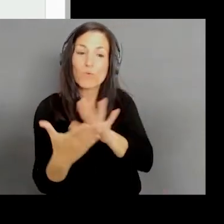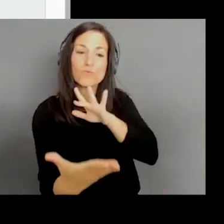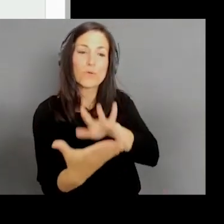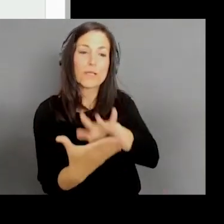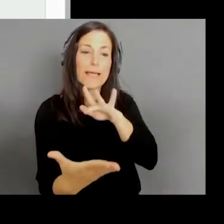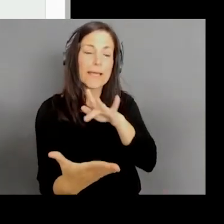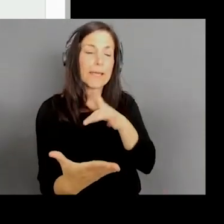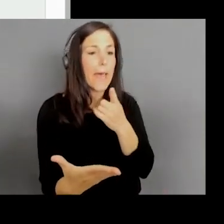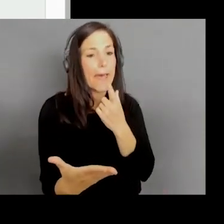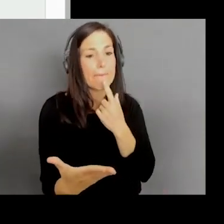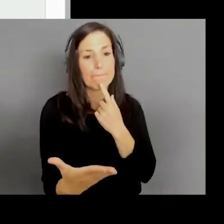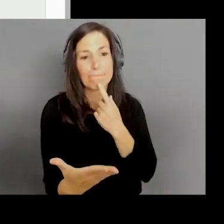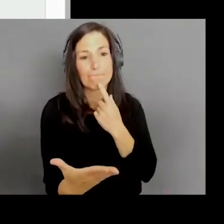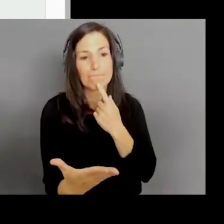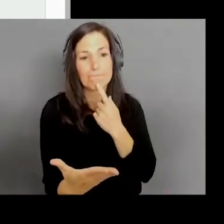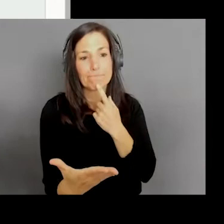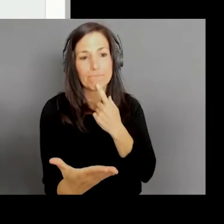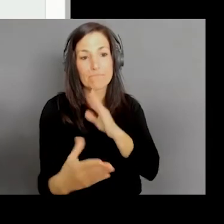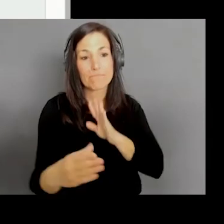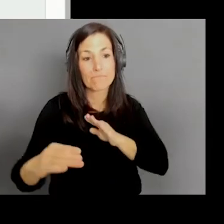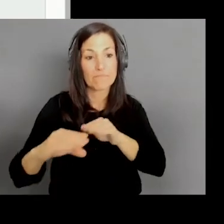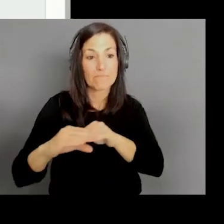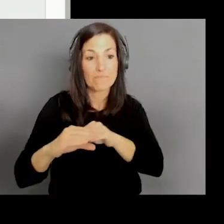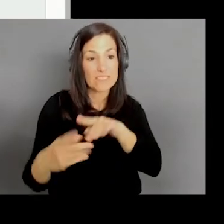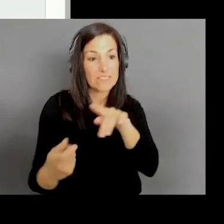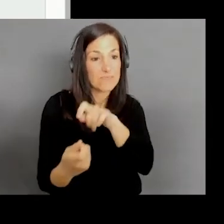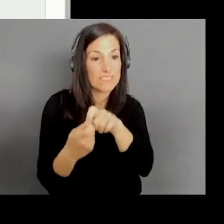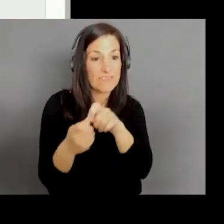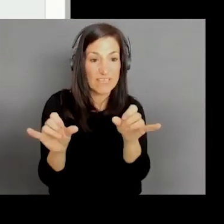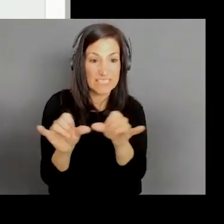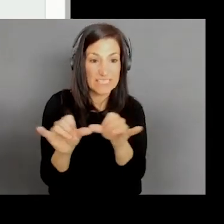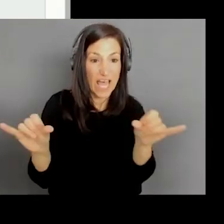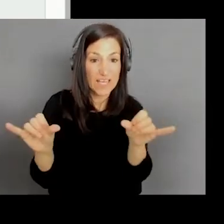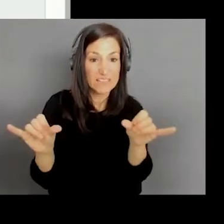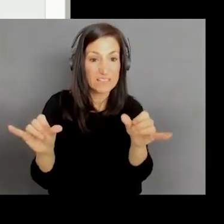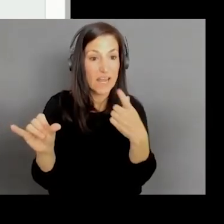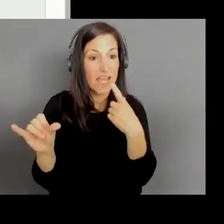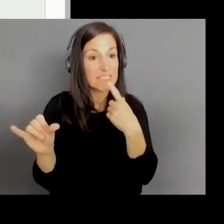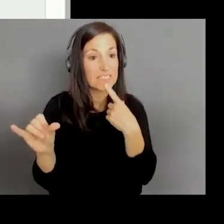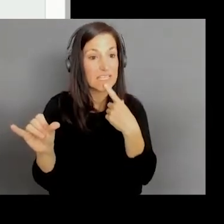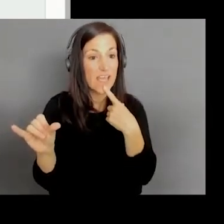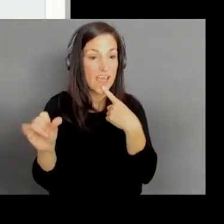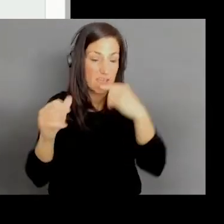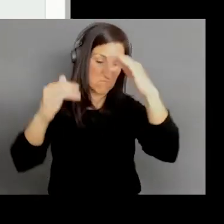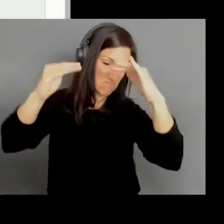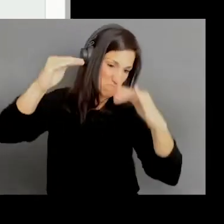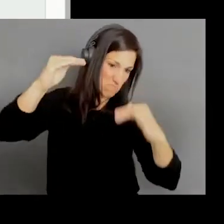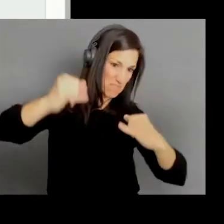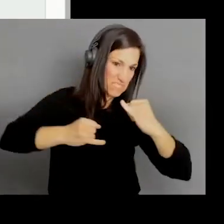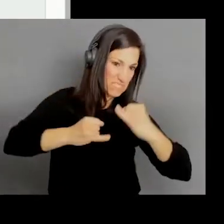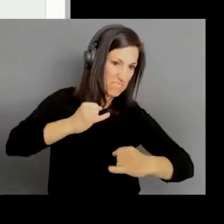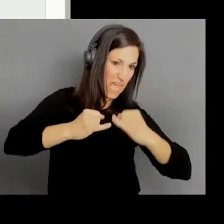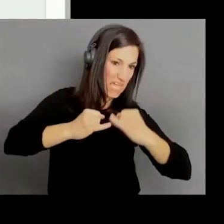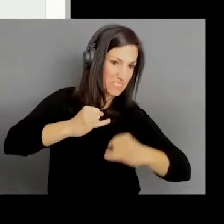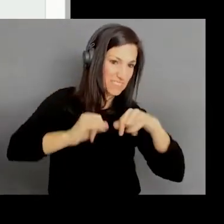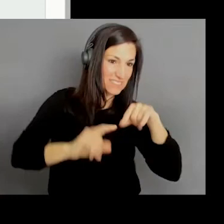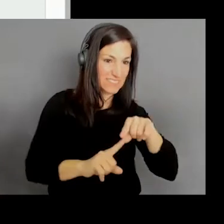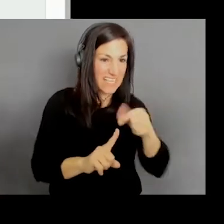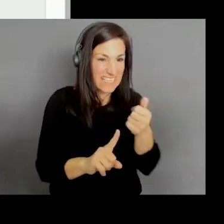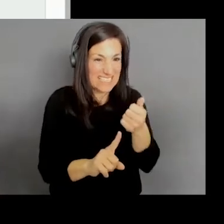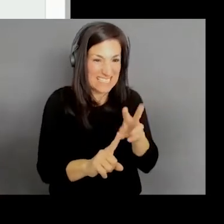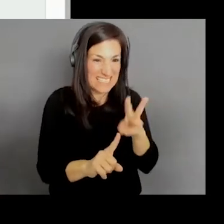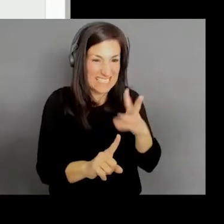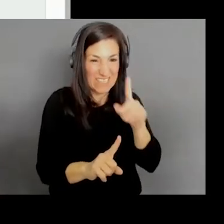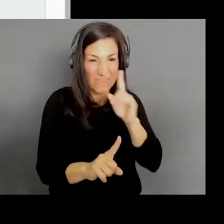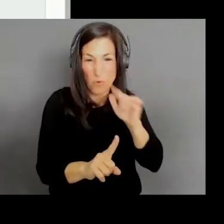and select the size, and let's say I do this last 16 for the size, what